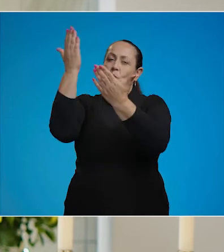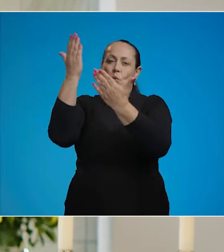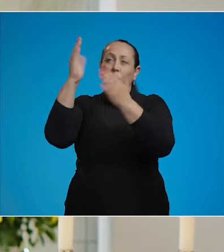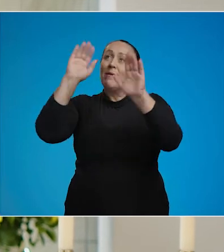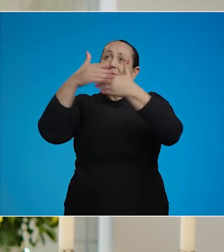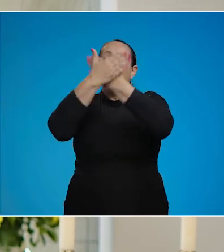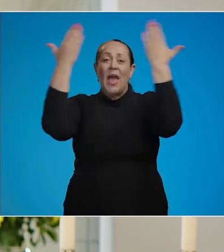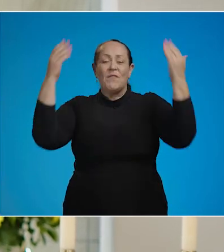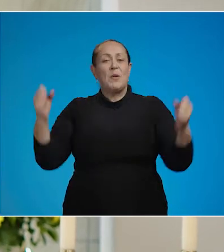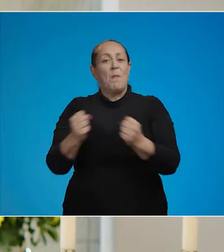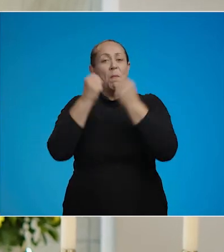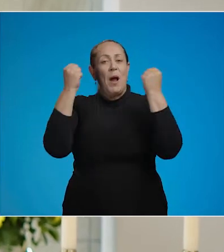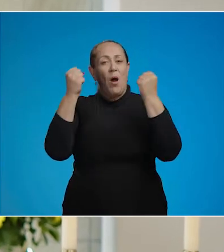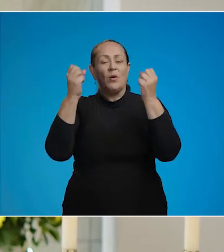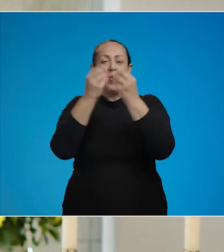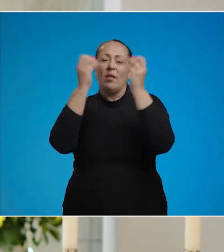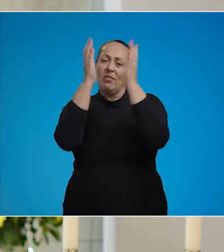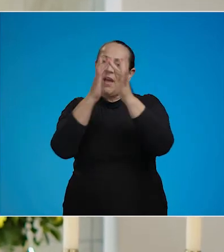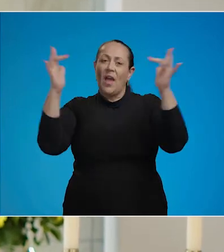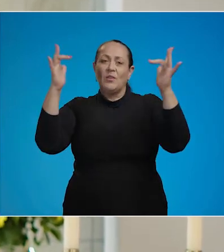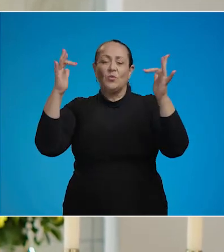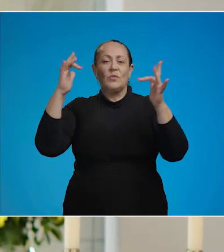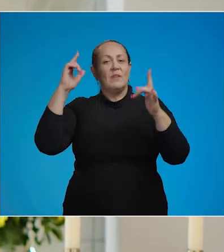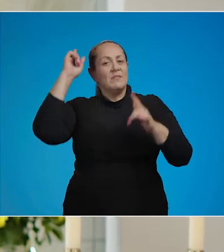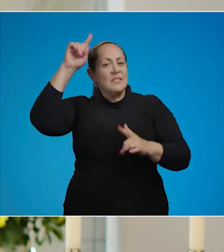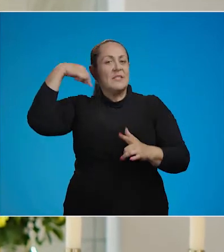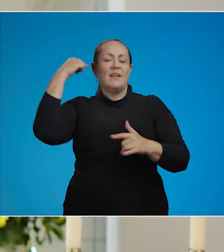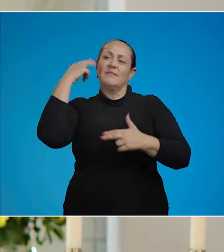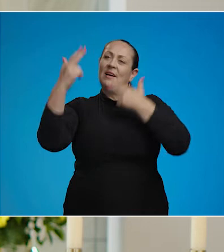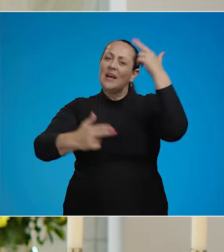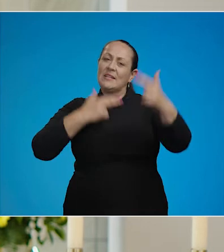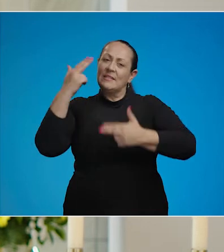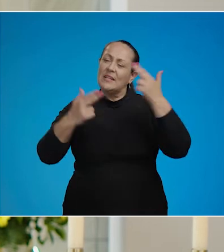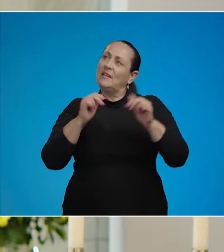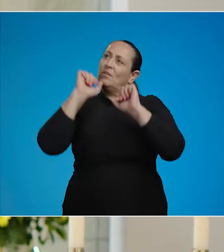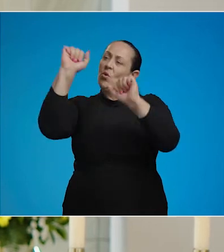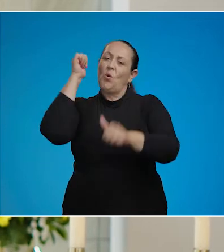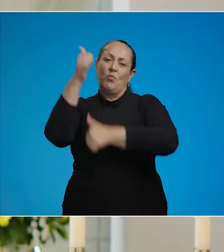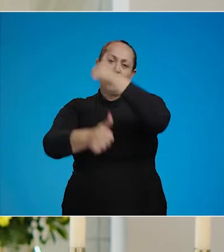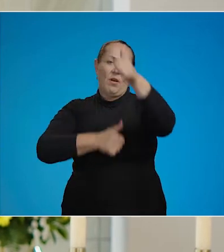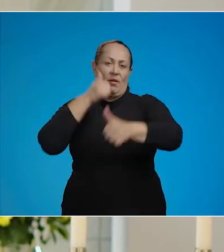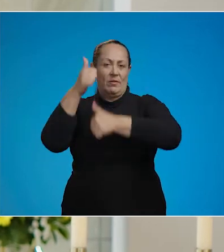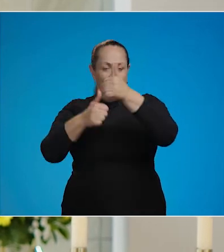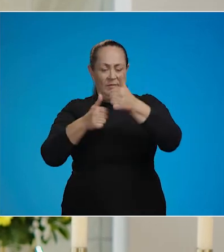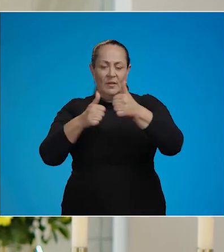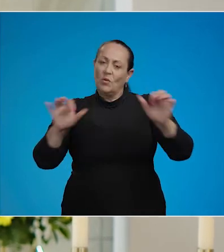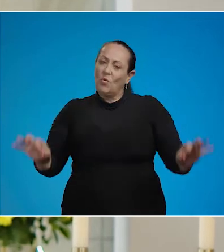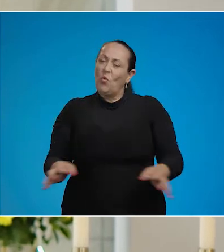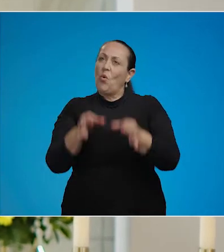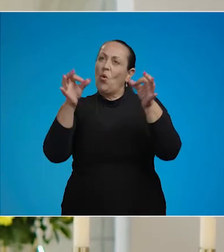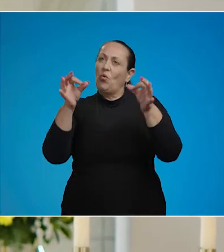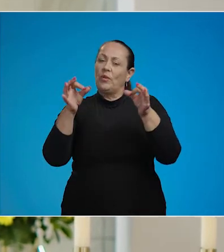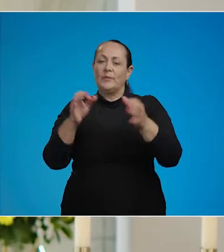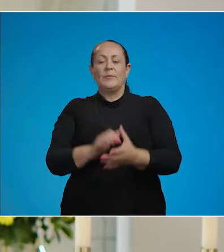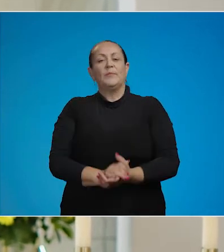and even the heavenly powers with the angelic hosts sing together the unending hymn of your